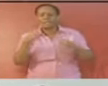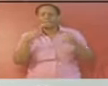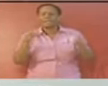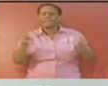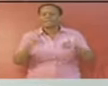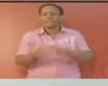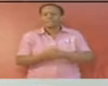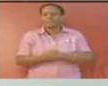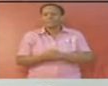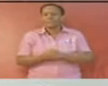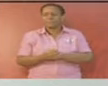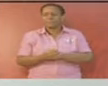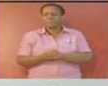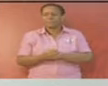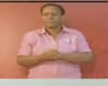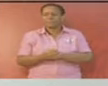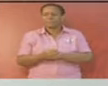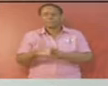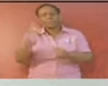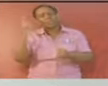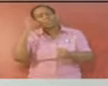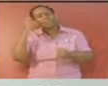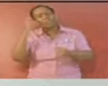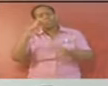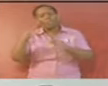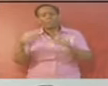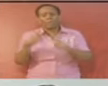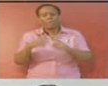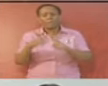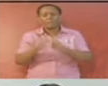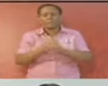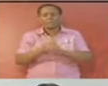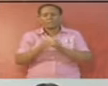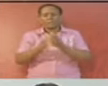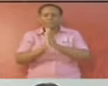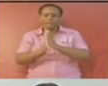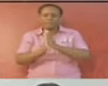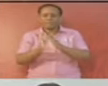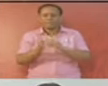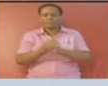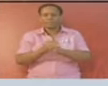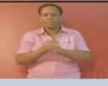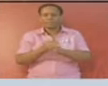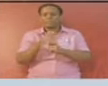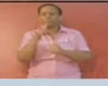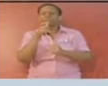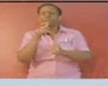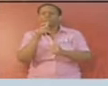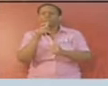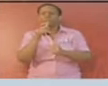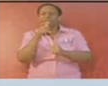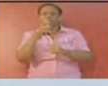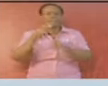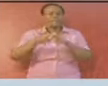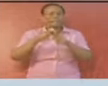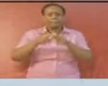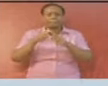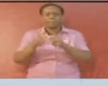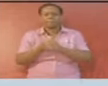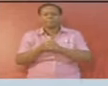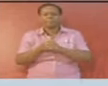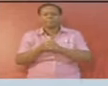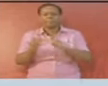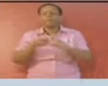media representatives to state your name and the name of the media house that you represent before asking no more than two brief